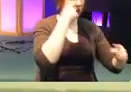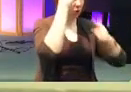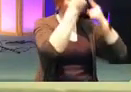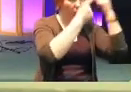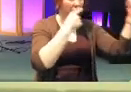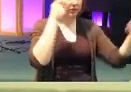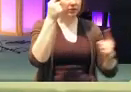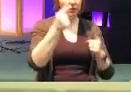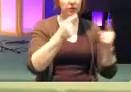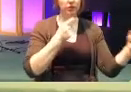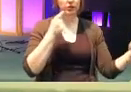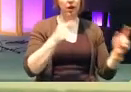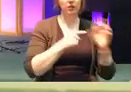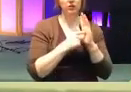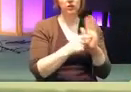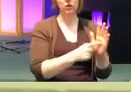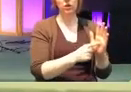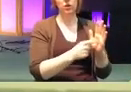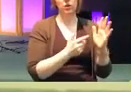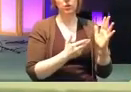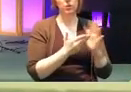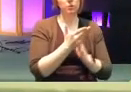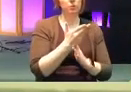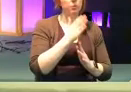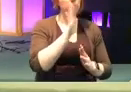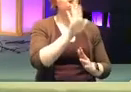through the name of your holy servant, Jesus.